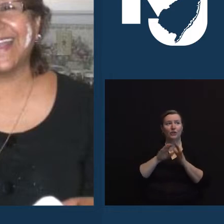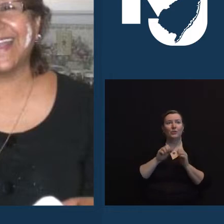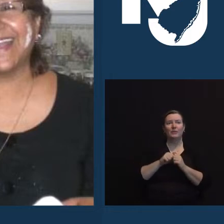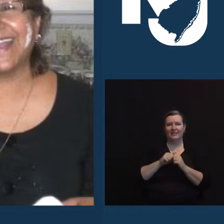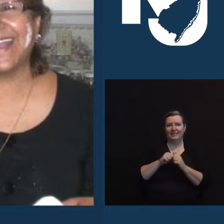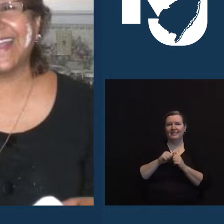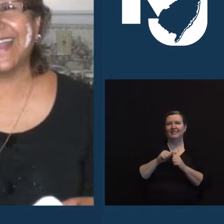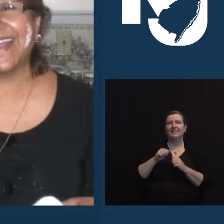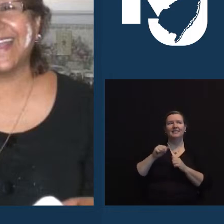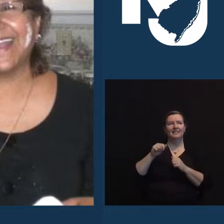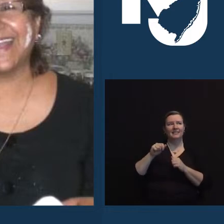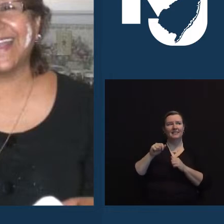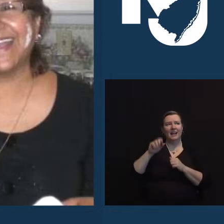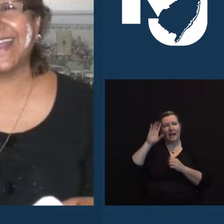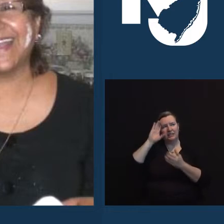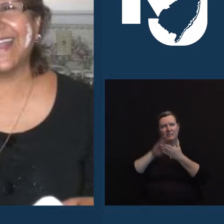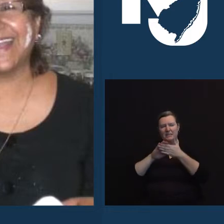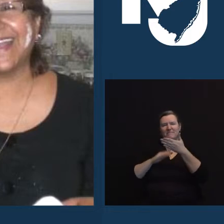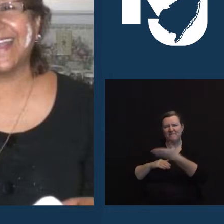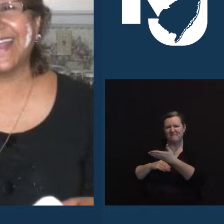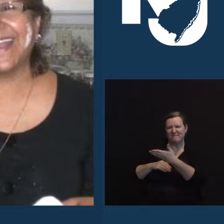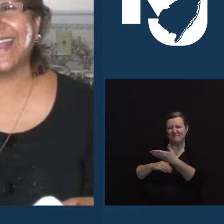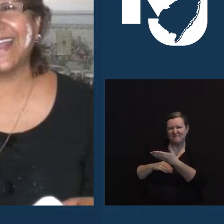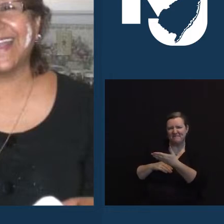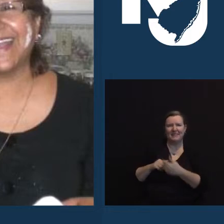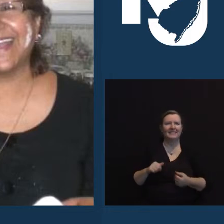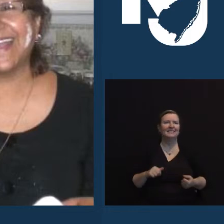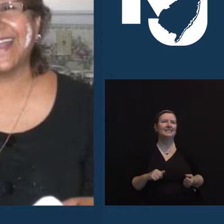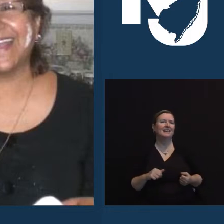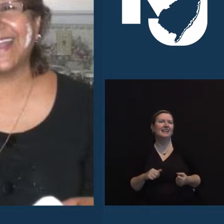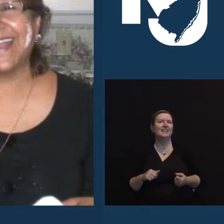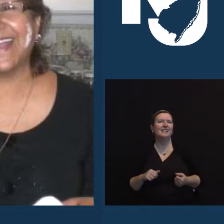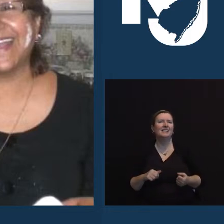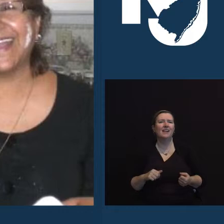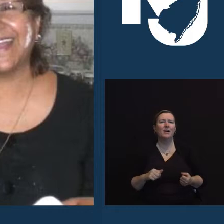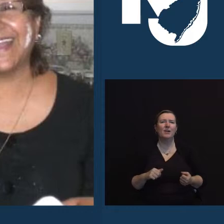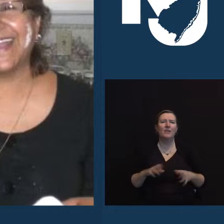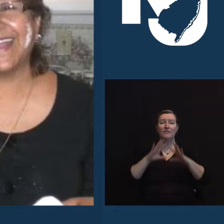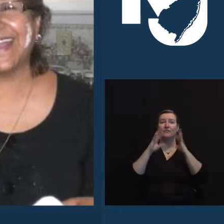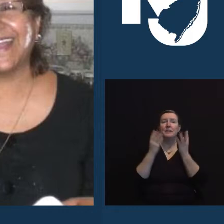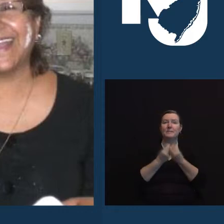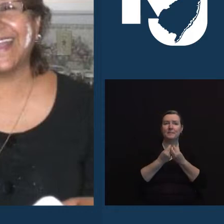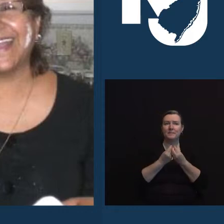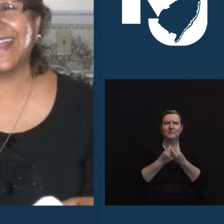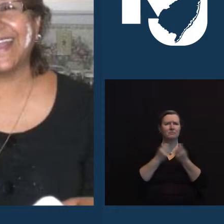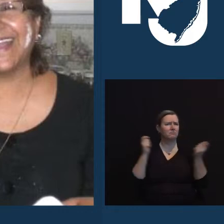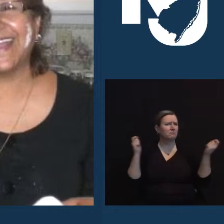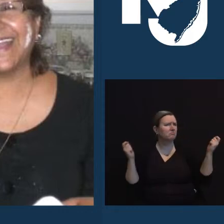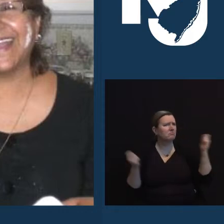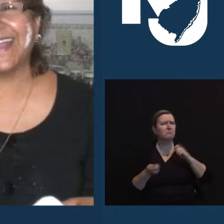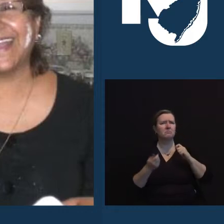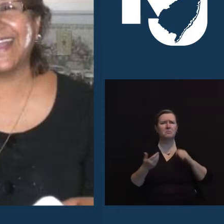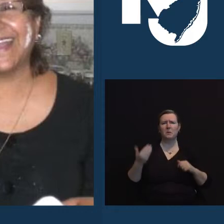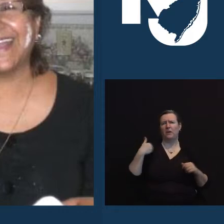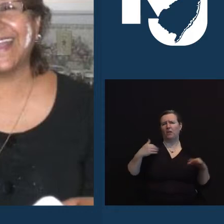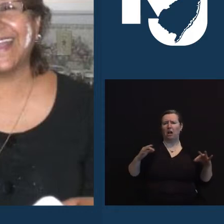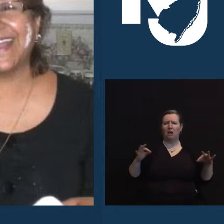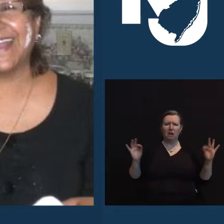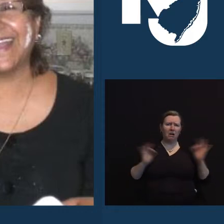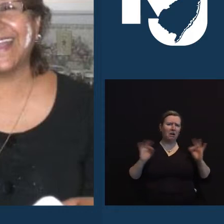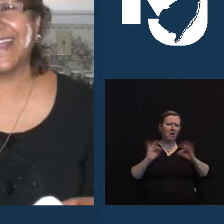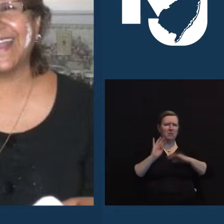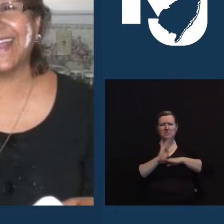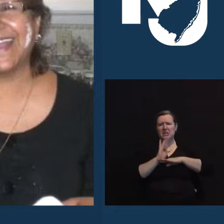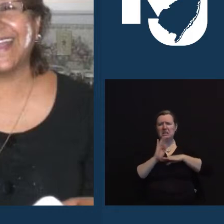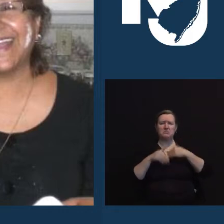it's a family affair. Over the past 25 years, the Paredas have turned City Deli from a nondescript side street shop into a